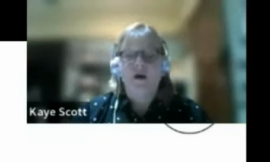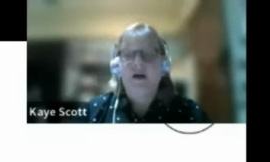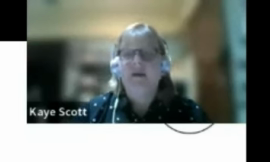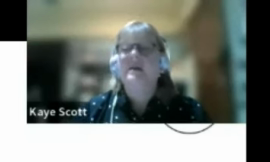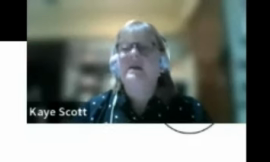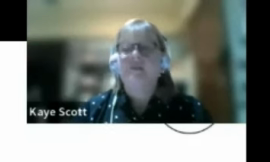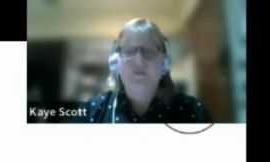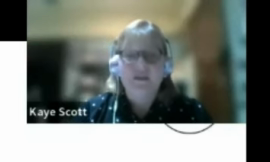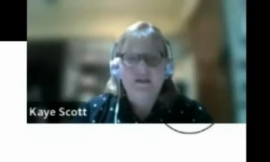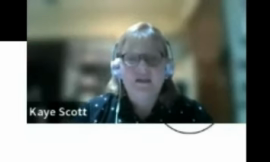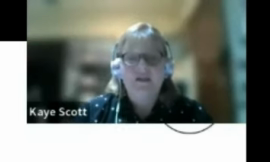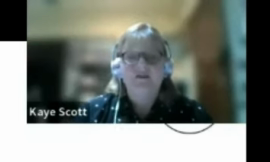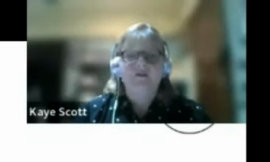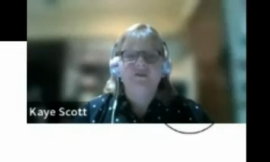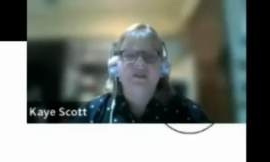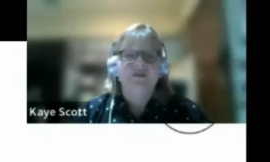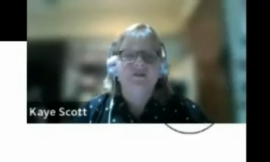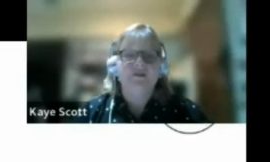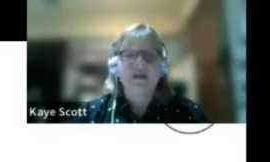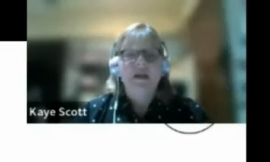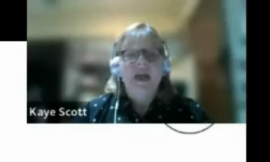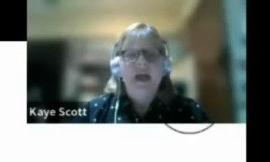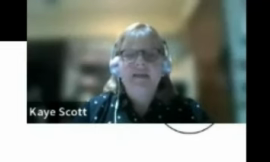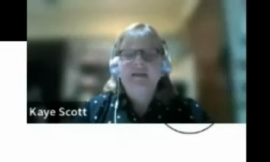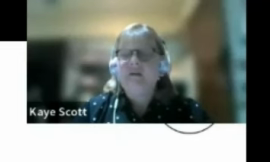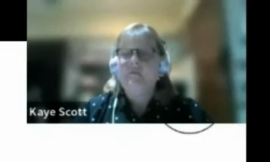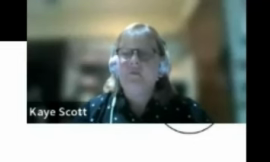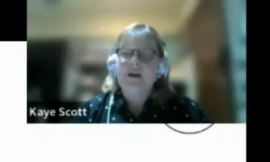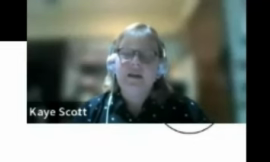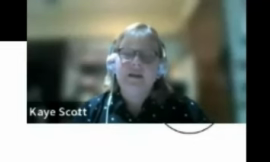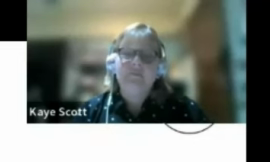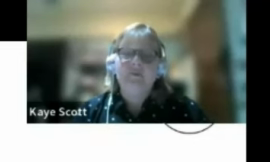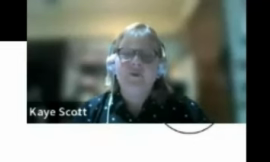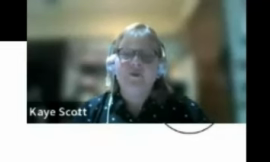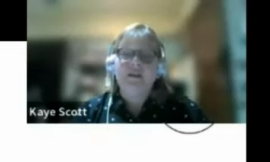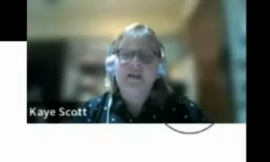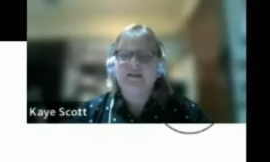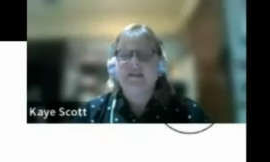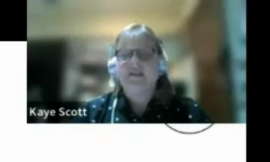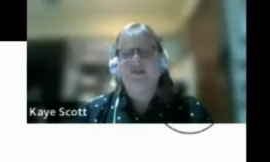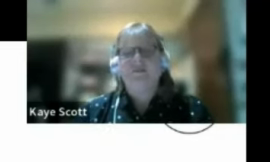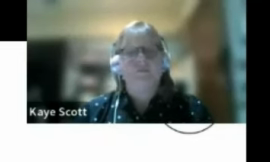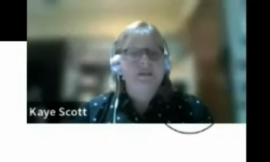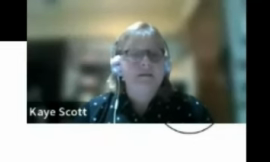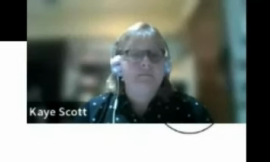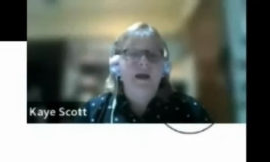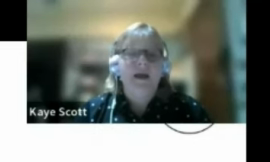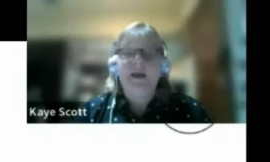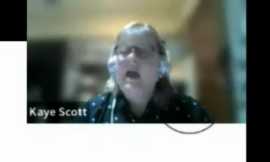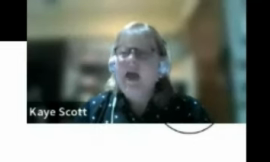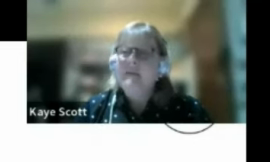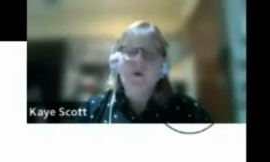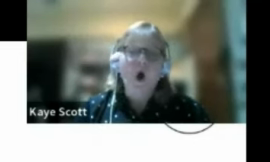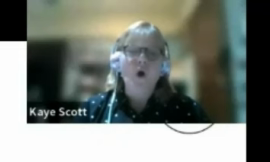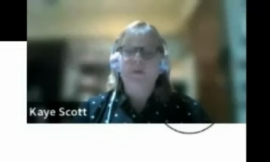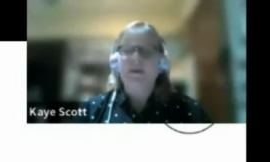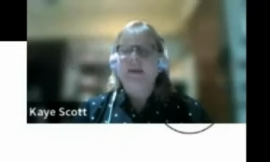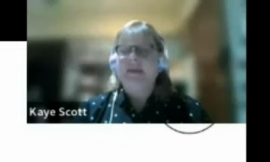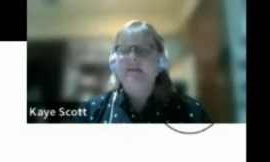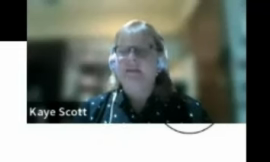of mind, developing narrative skills, and providing a number of contexts such as pretend play and